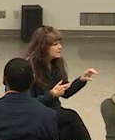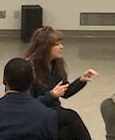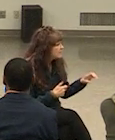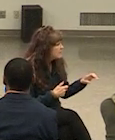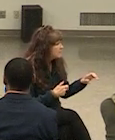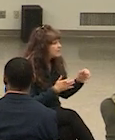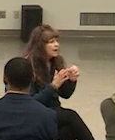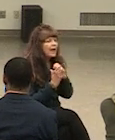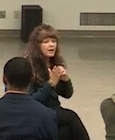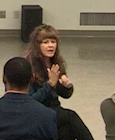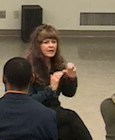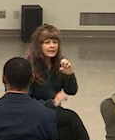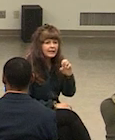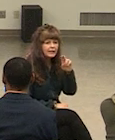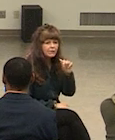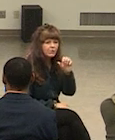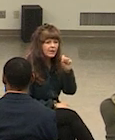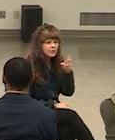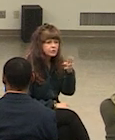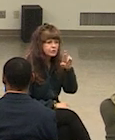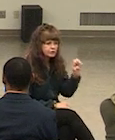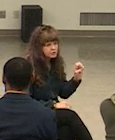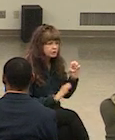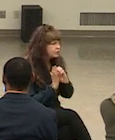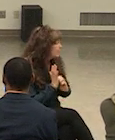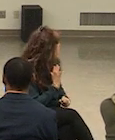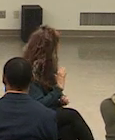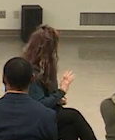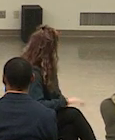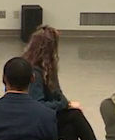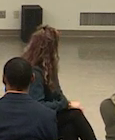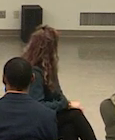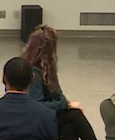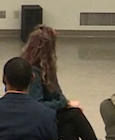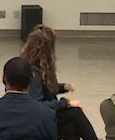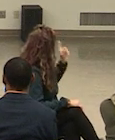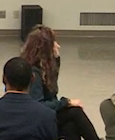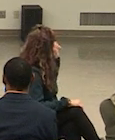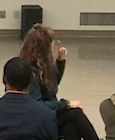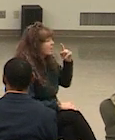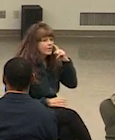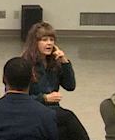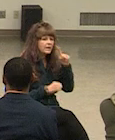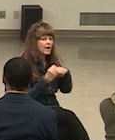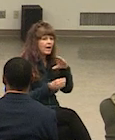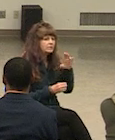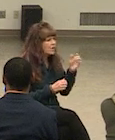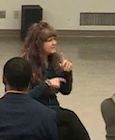It's upheld by slavery and capitalism, right? As we think around a capitalistic system that